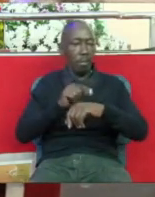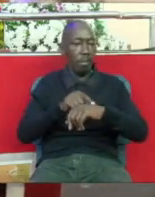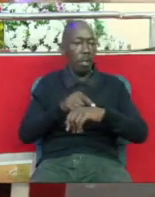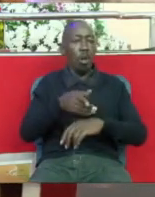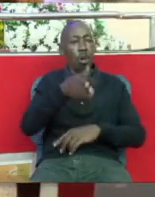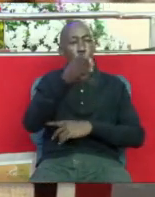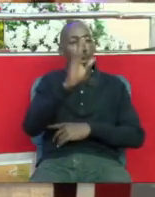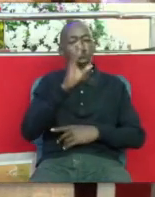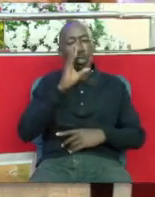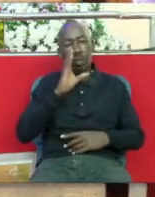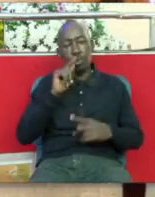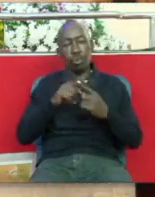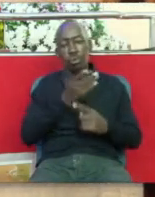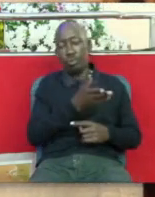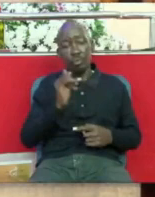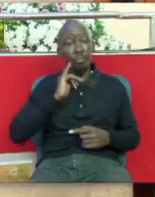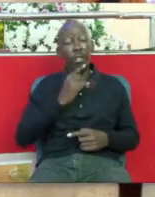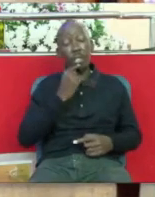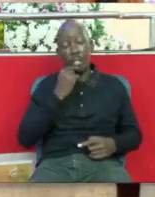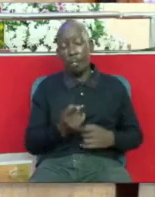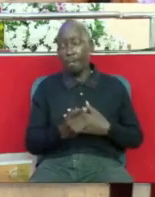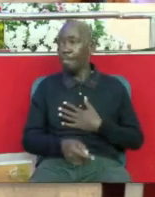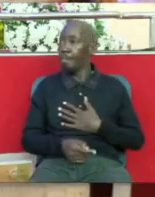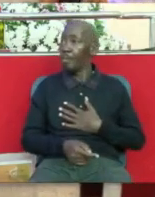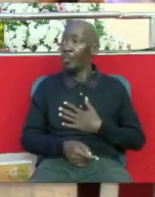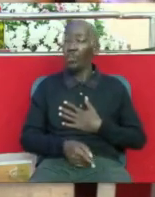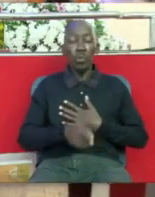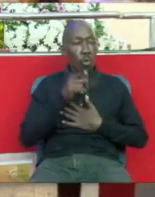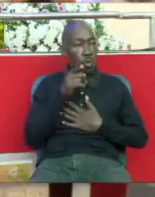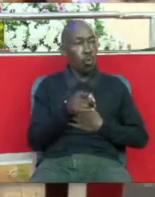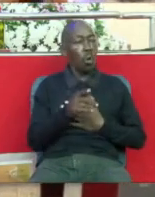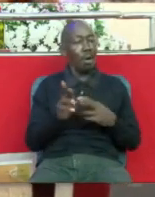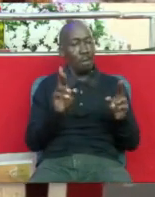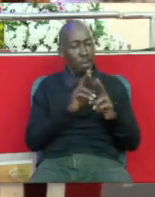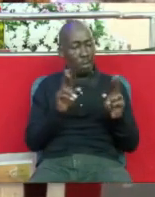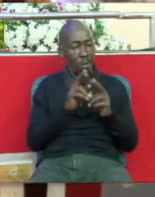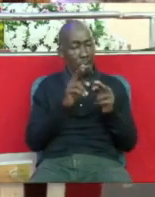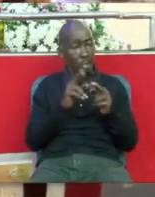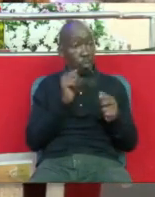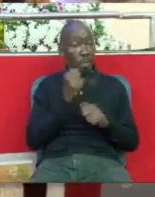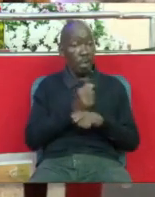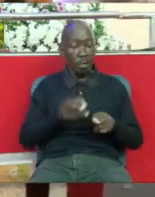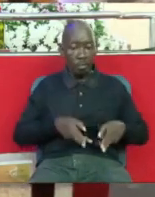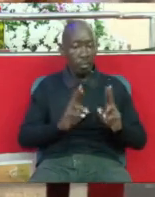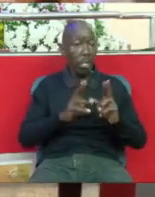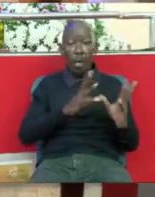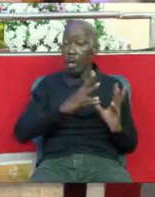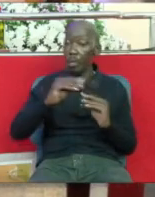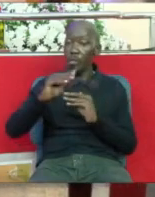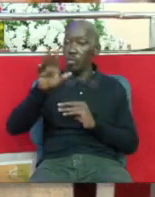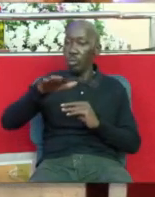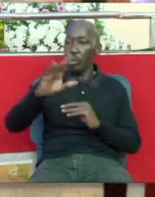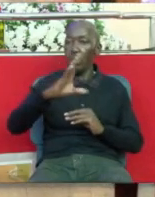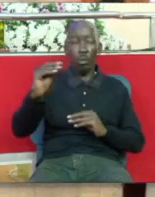to them. Na Bwana akawanenea. And he said, akawaambia, you are about to make a journey. Mko tayari kufanya safari. And the place you are going. Na mahali